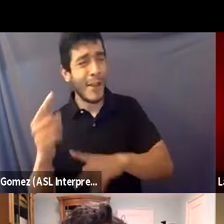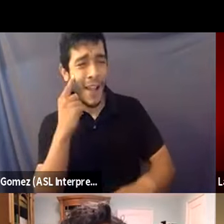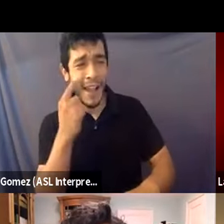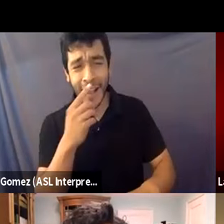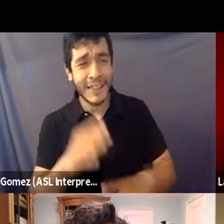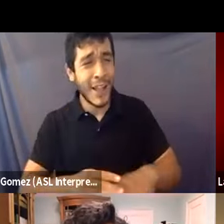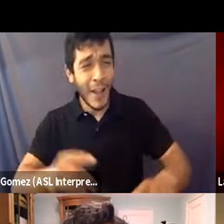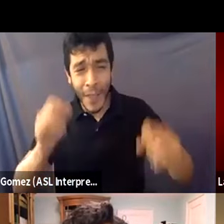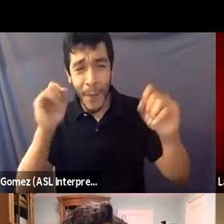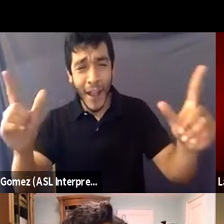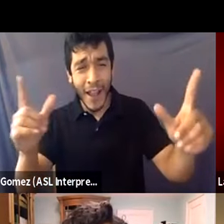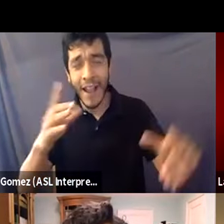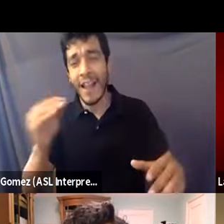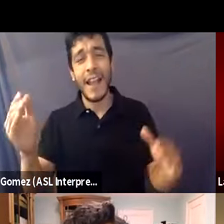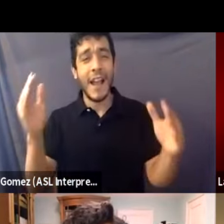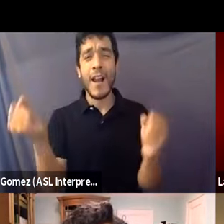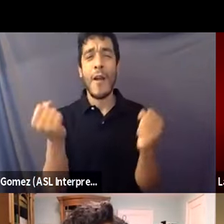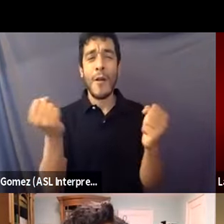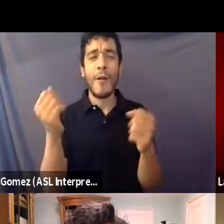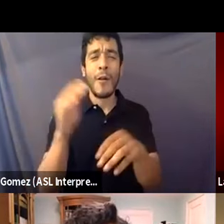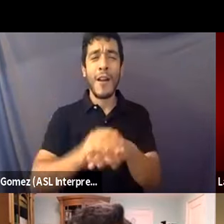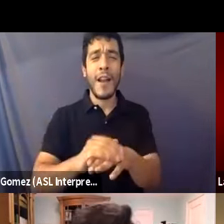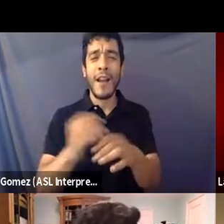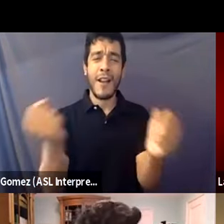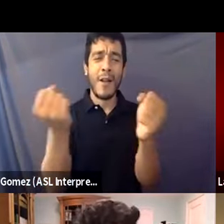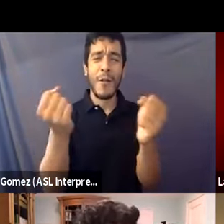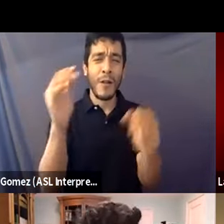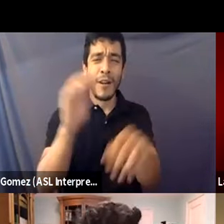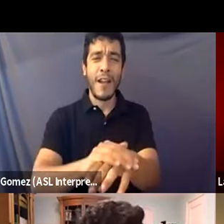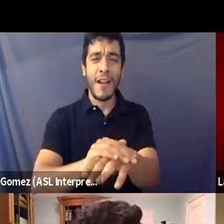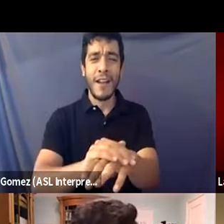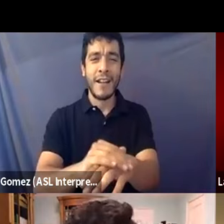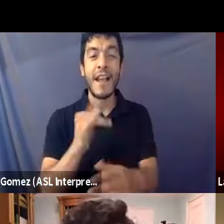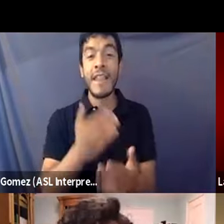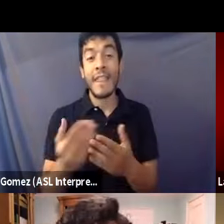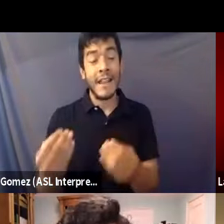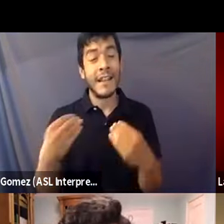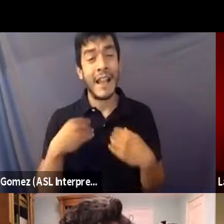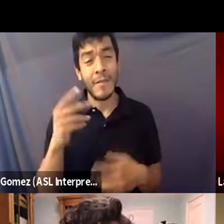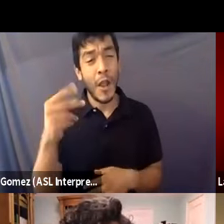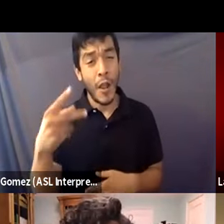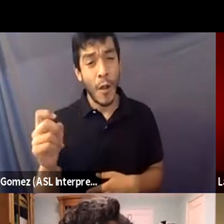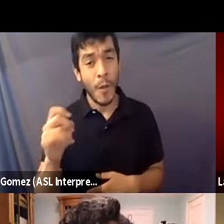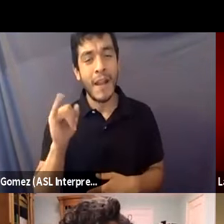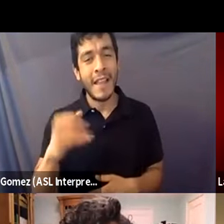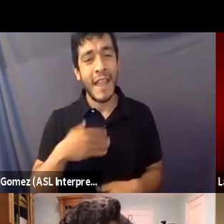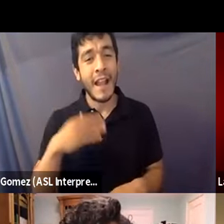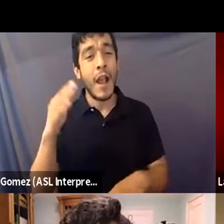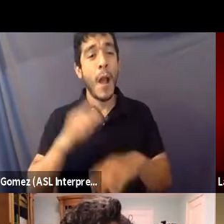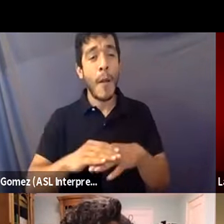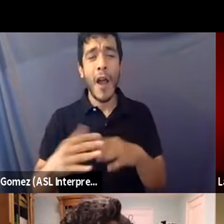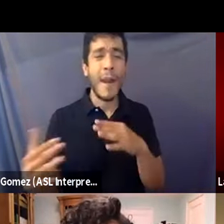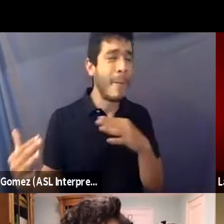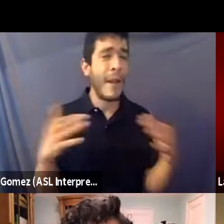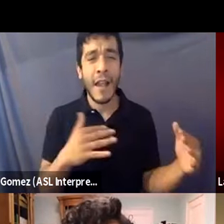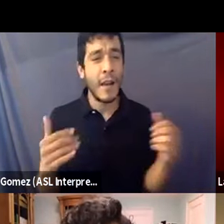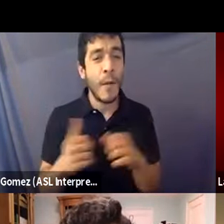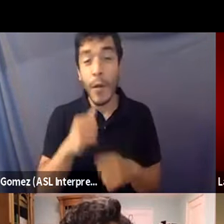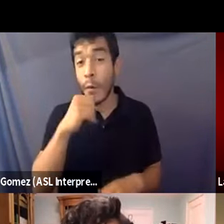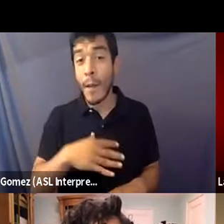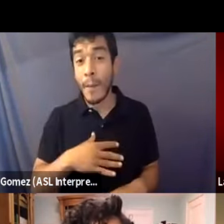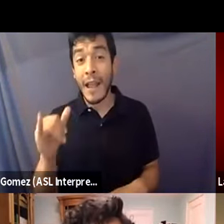and hold on, hold on. The thing that gives me hope is that I am on the battleground with women like